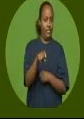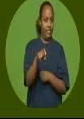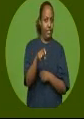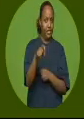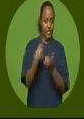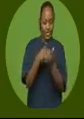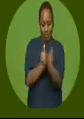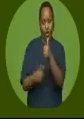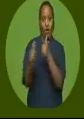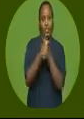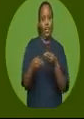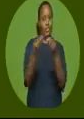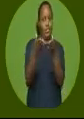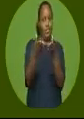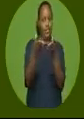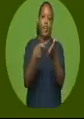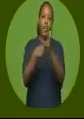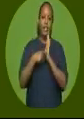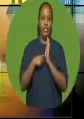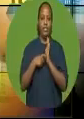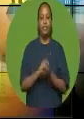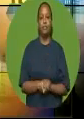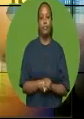by prioritizing their needs.